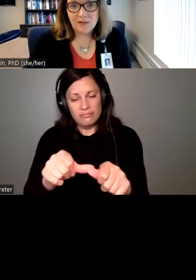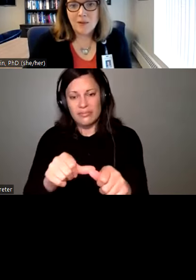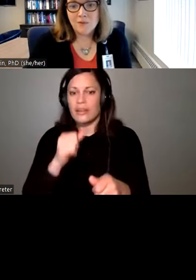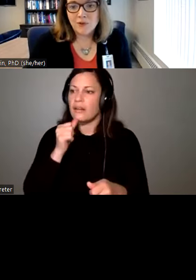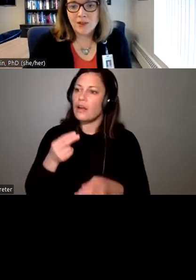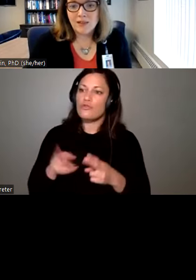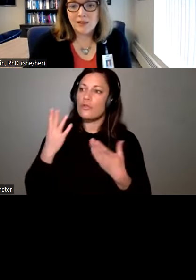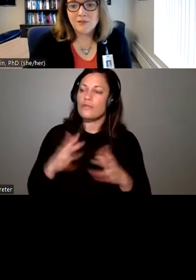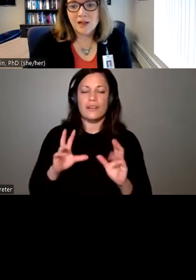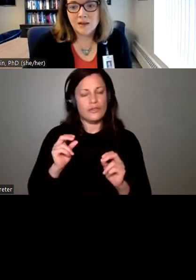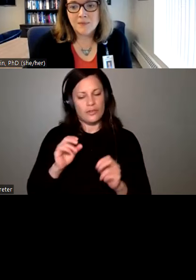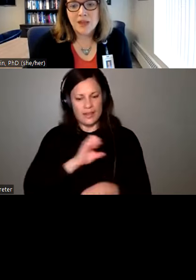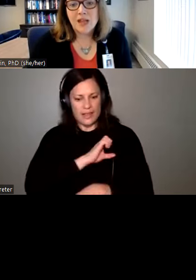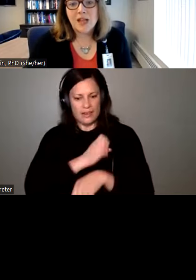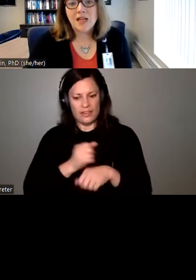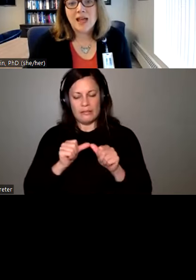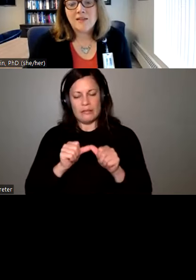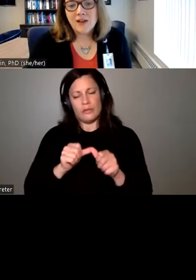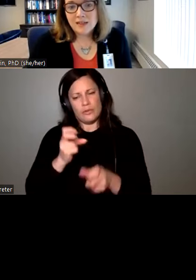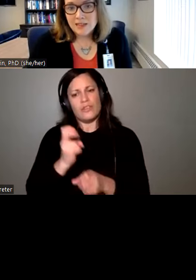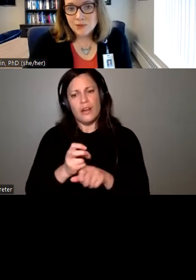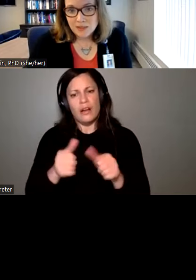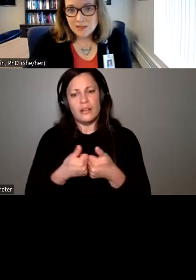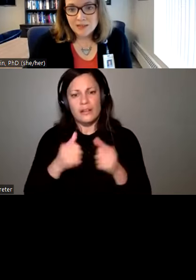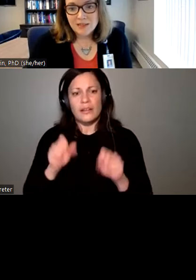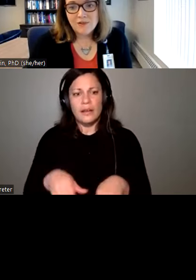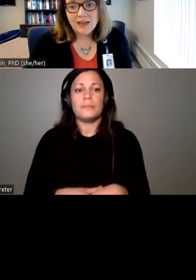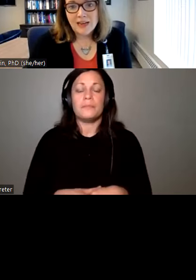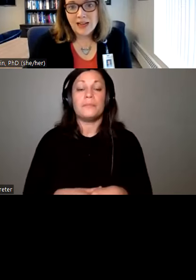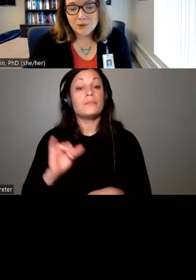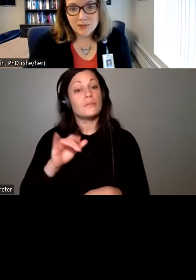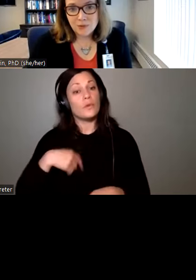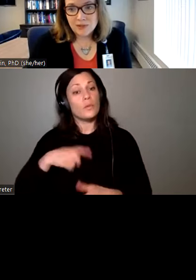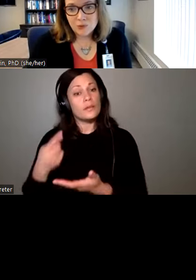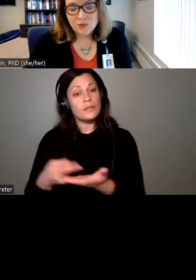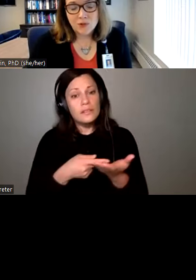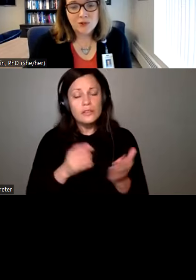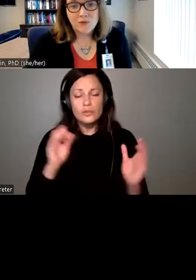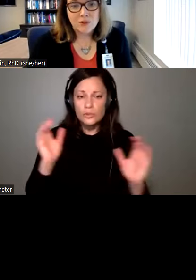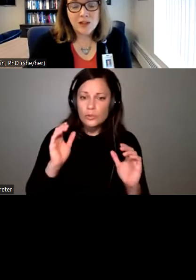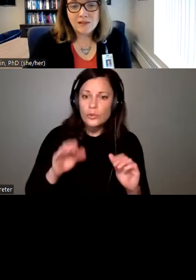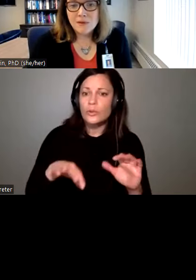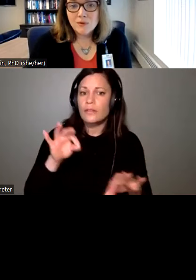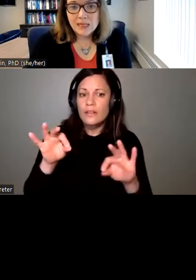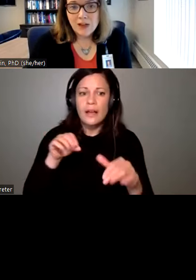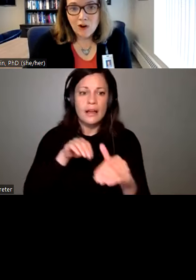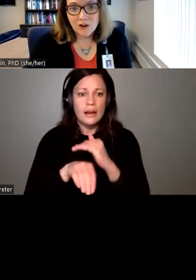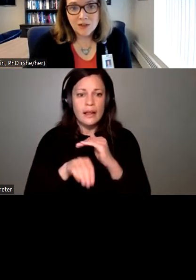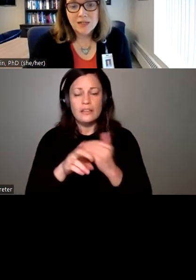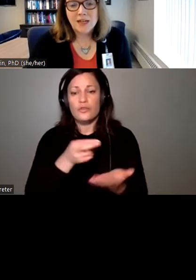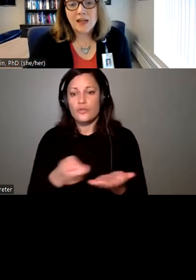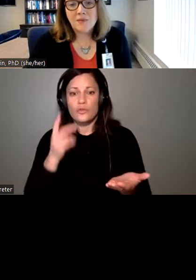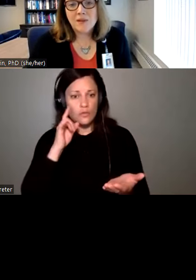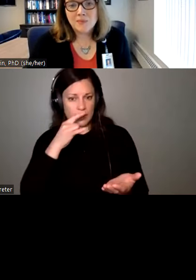energy for that length of time. And then finally, as we've been discussing, finding and accessing resources for their child can be really